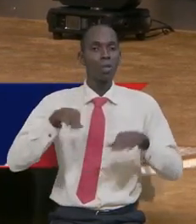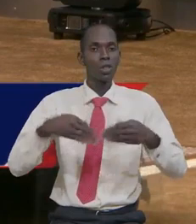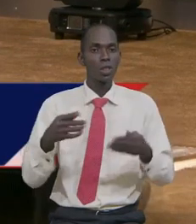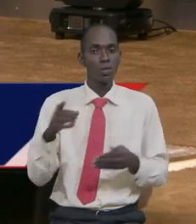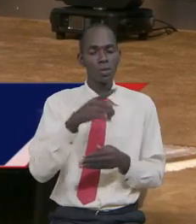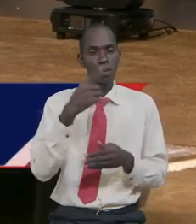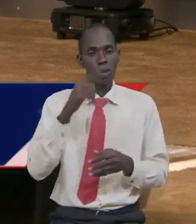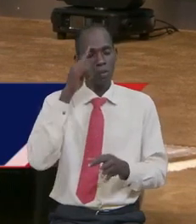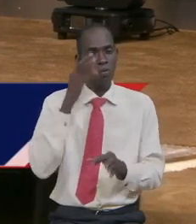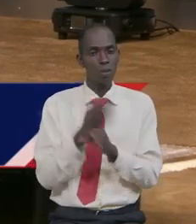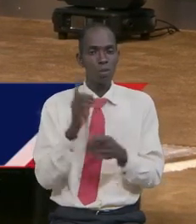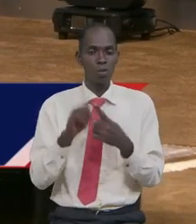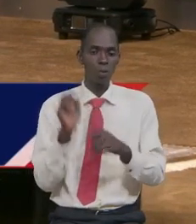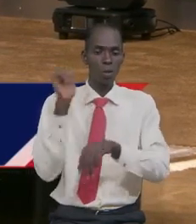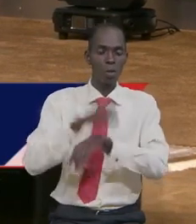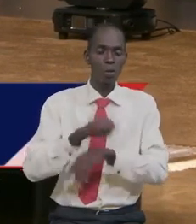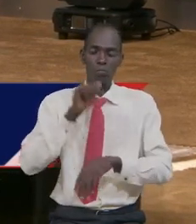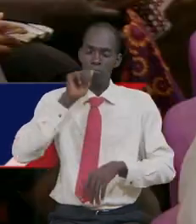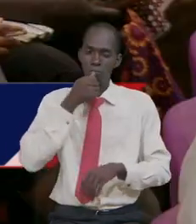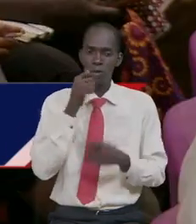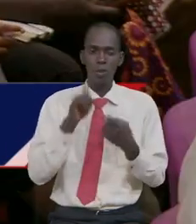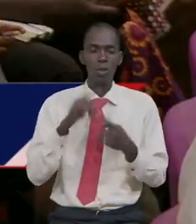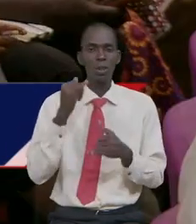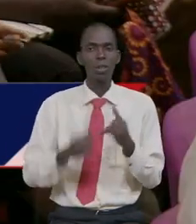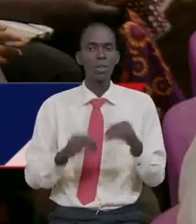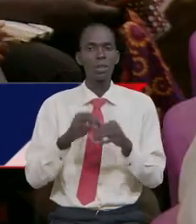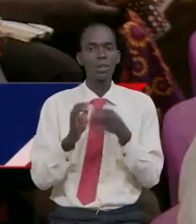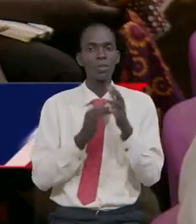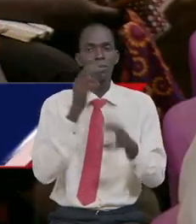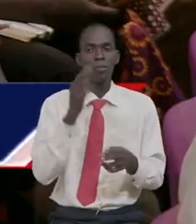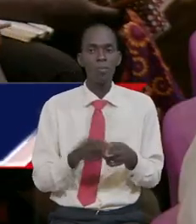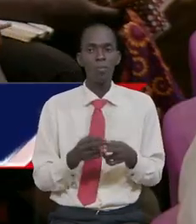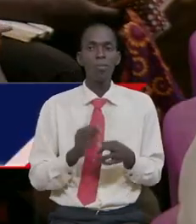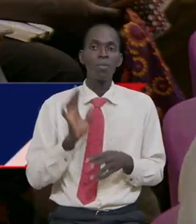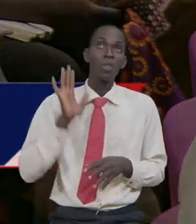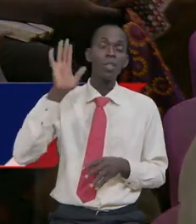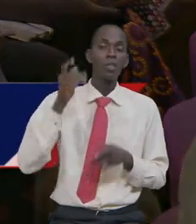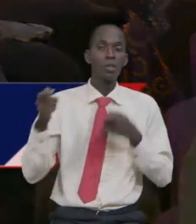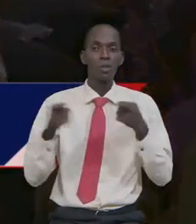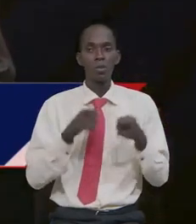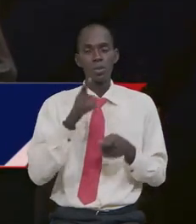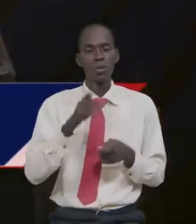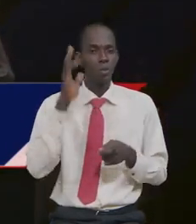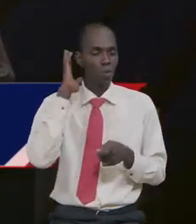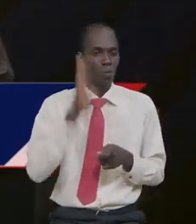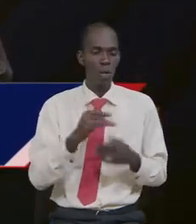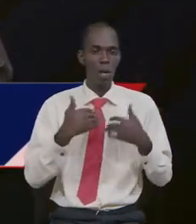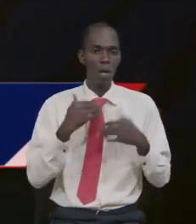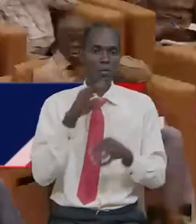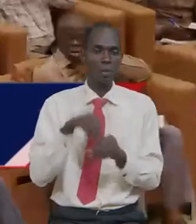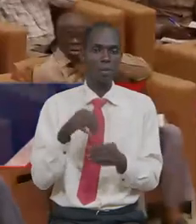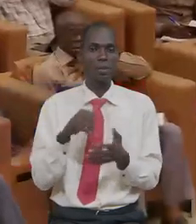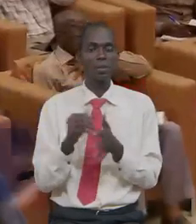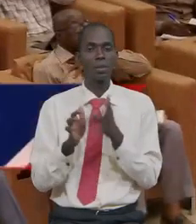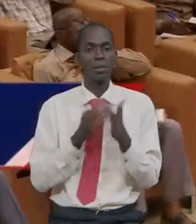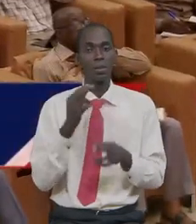faith to overcome, to endure to the end in Jesus' name. His dominion, you will share in that dominion.